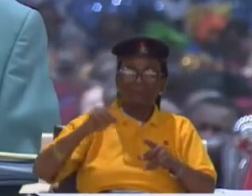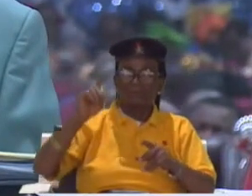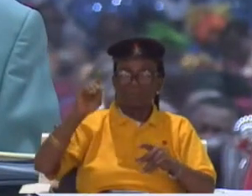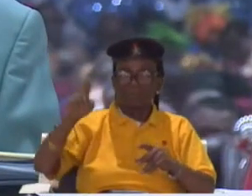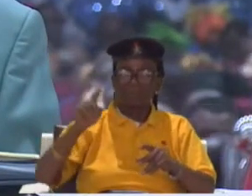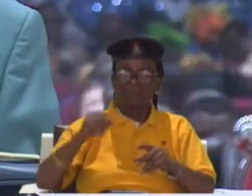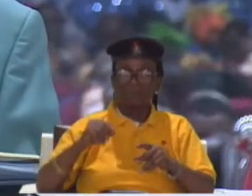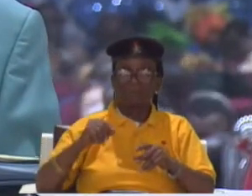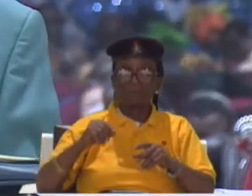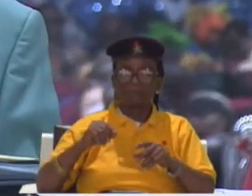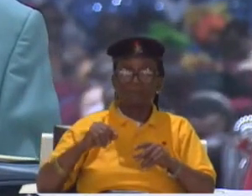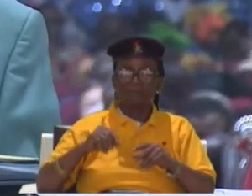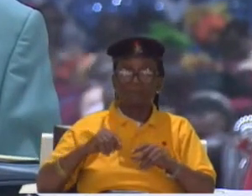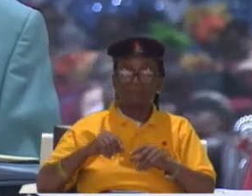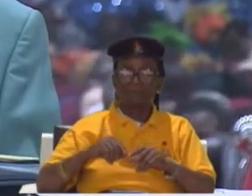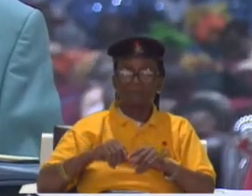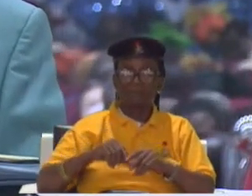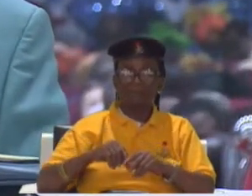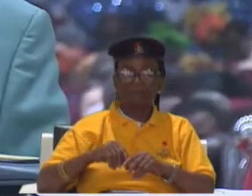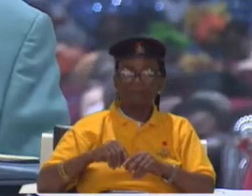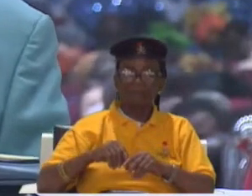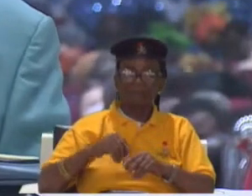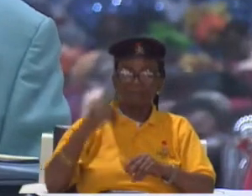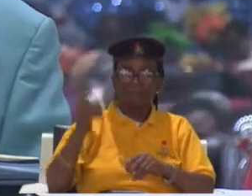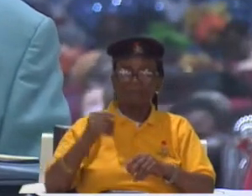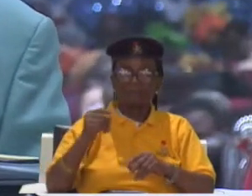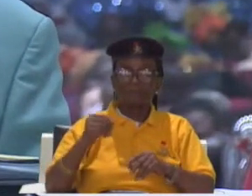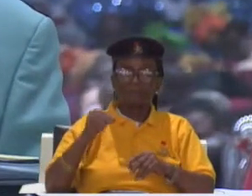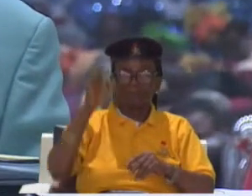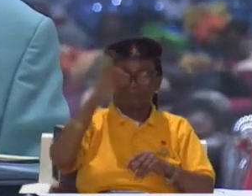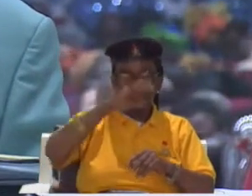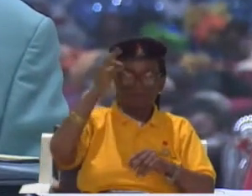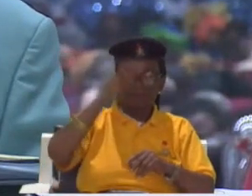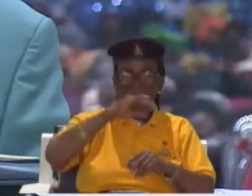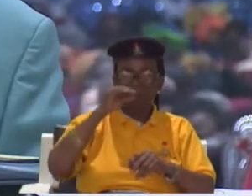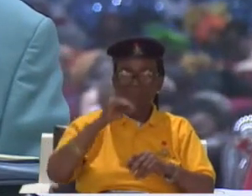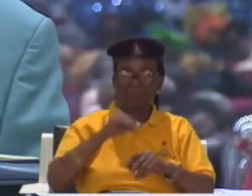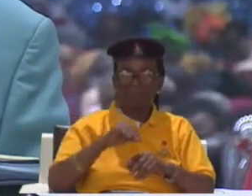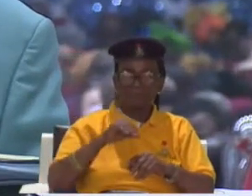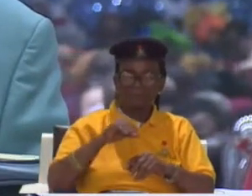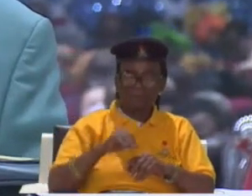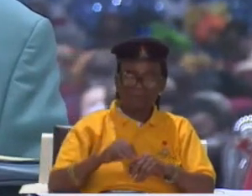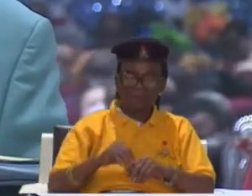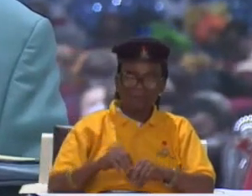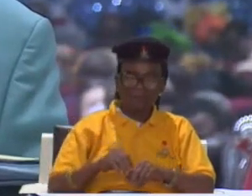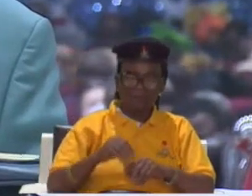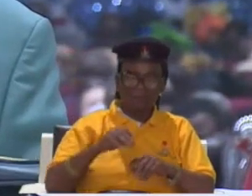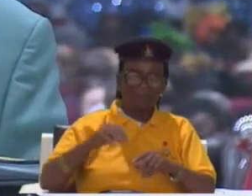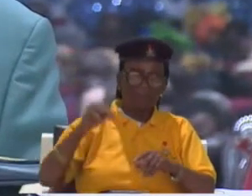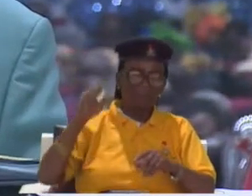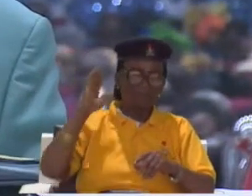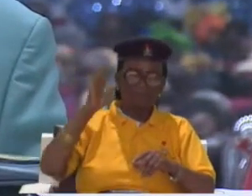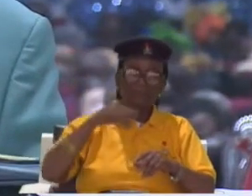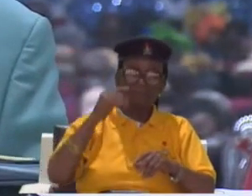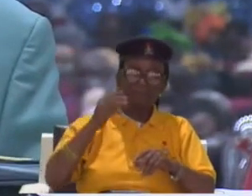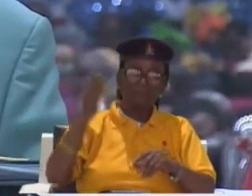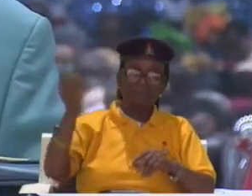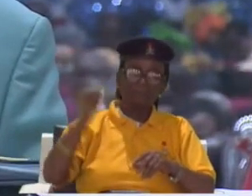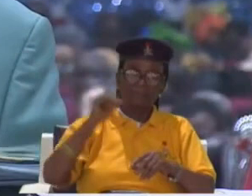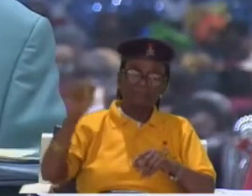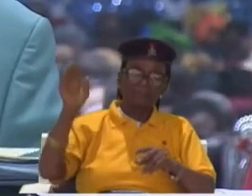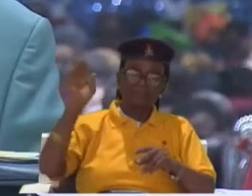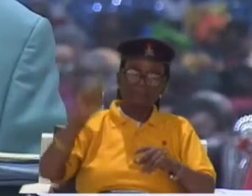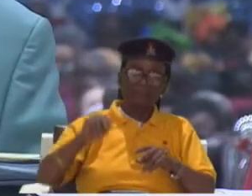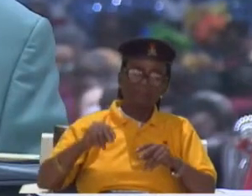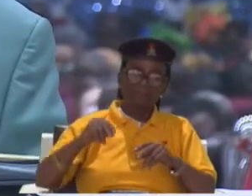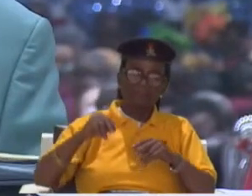kini ti we. Only fools can say there is no God. Asiwere nikan lo le so wi pe Olorun o